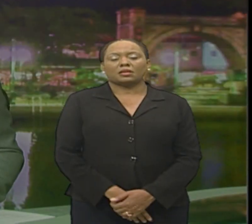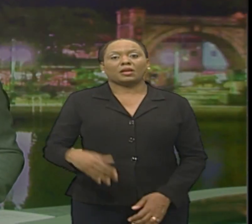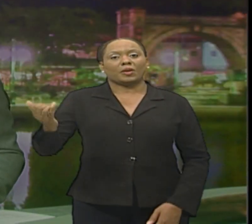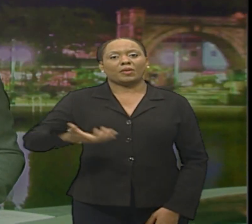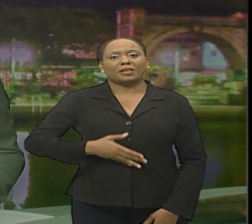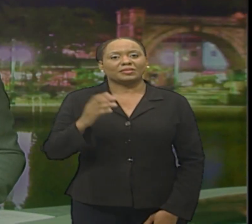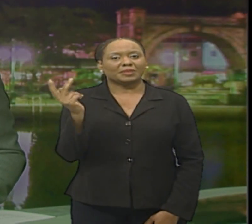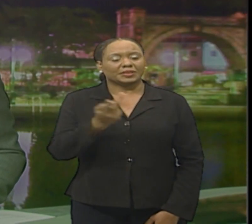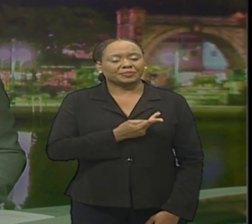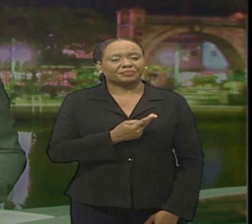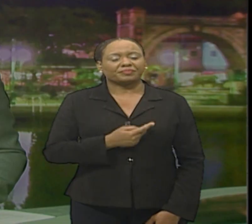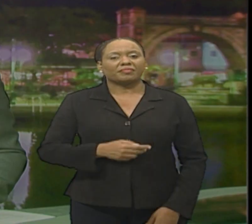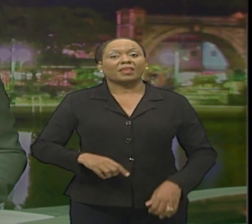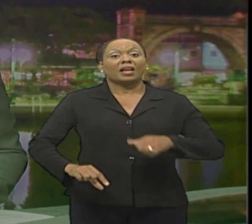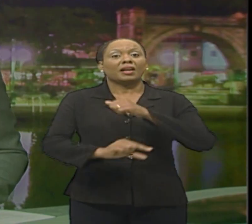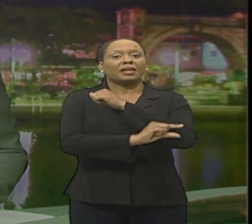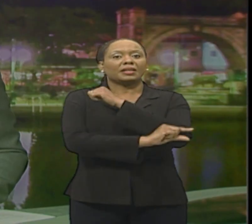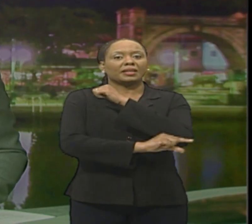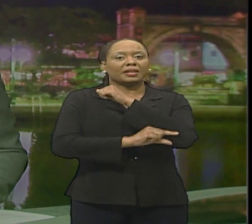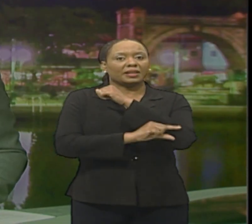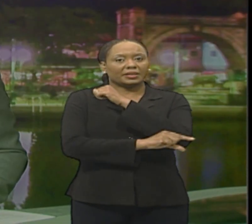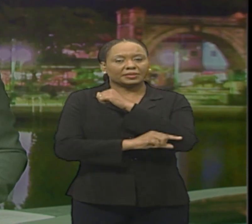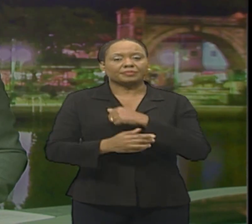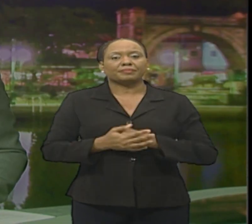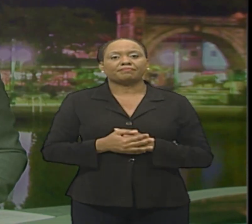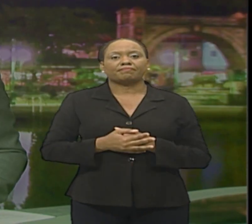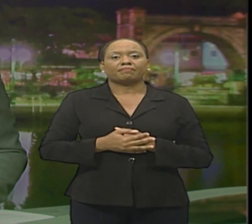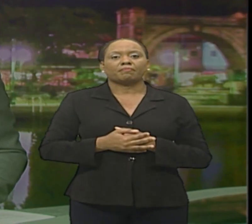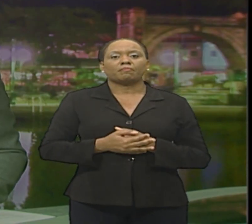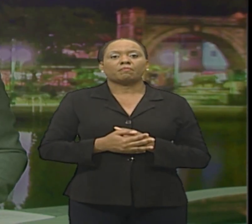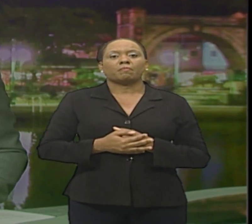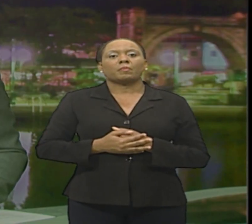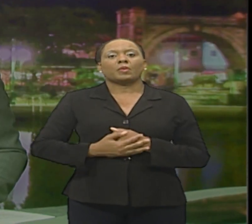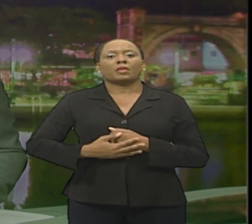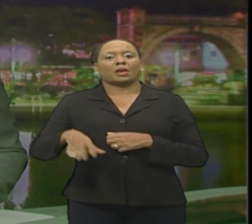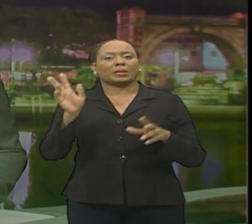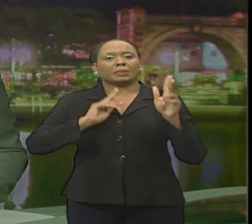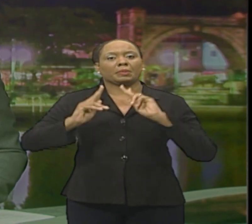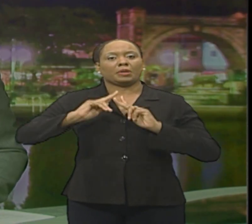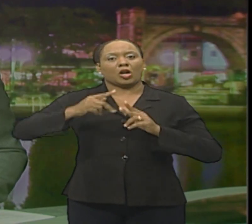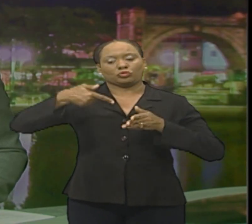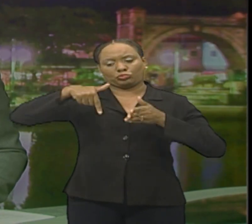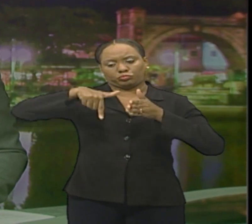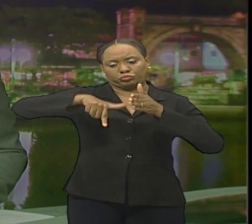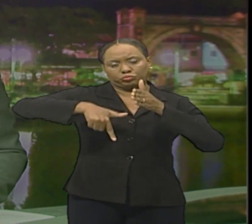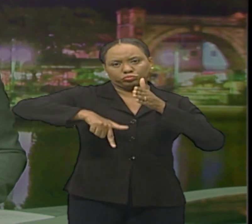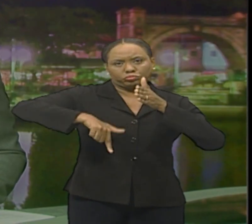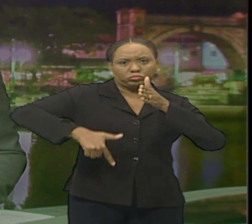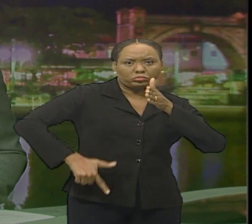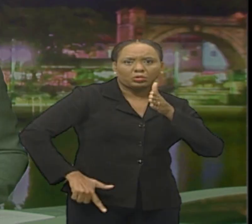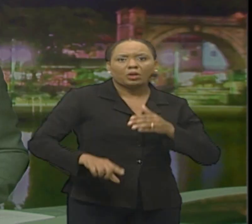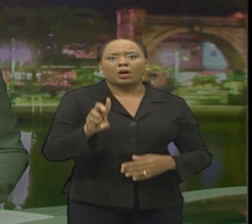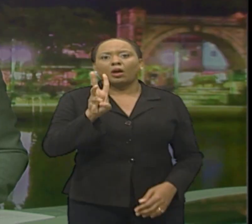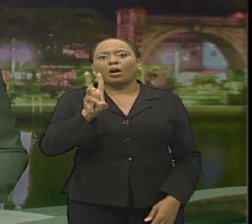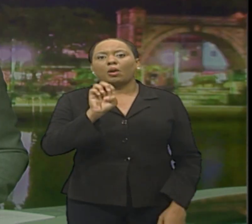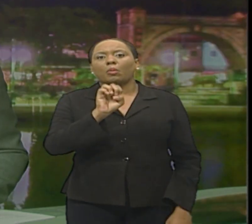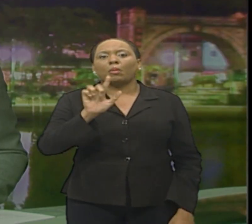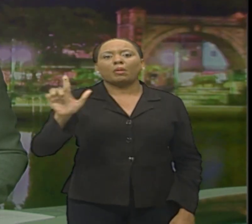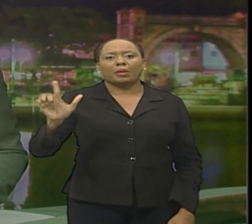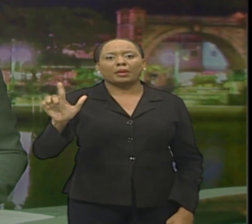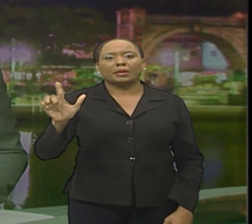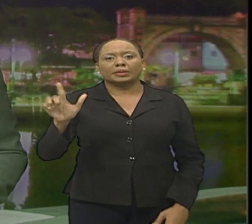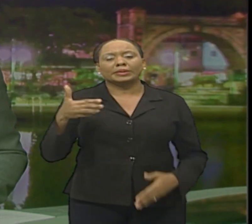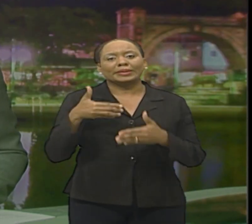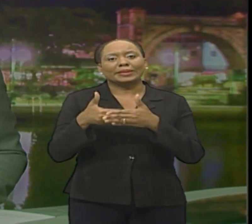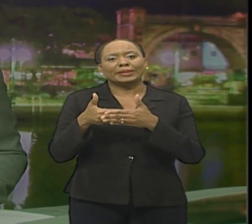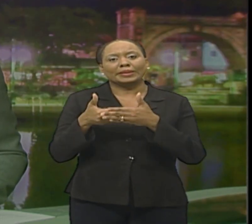Welcome back. Well, in news from the region tonight, officials in Guyana say the drilling of a well in East Bank Demerara over the last couple of days was